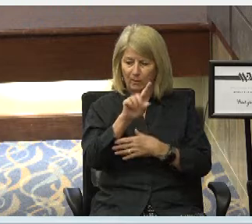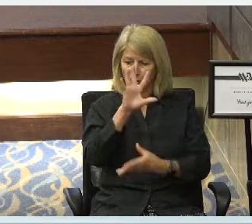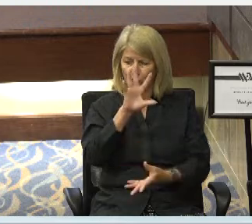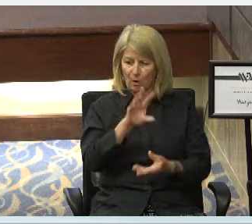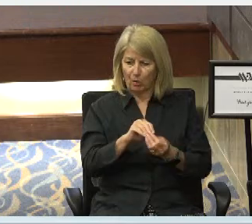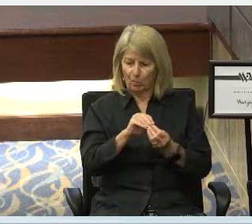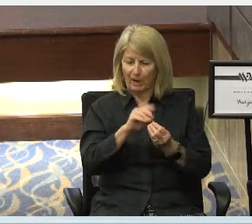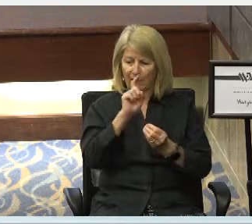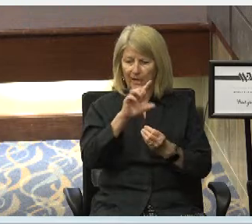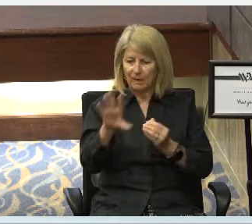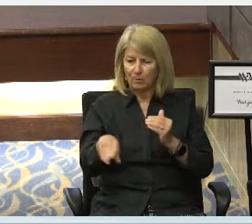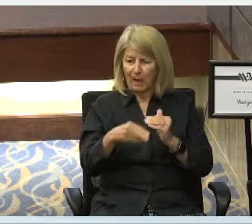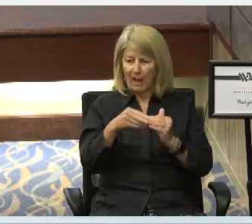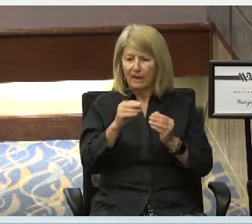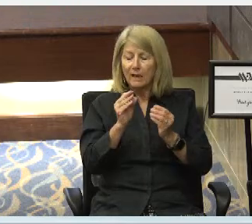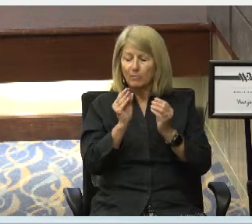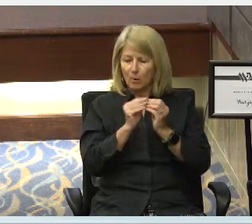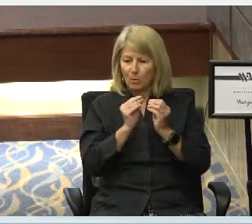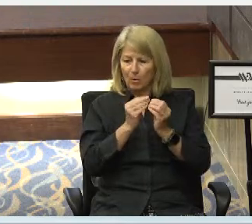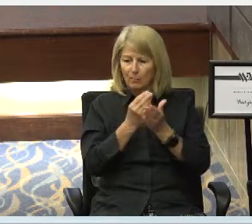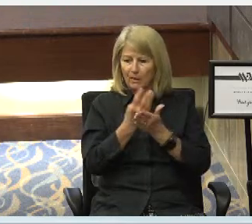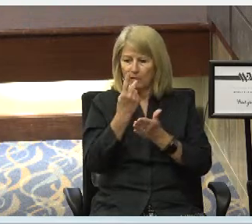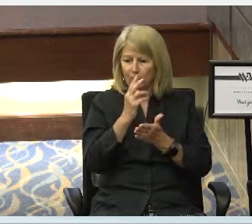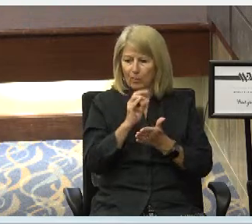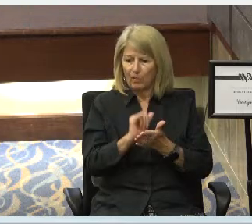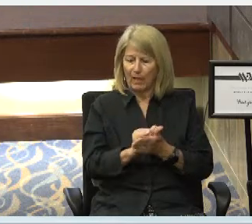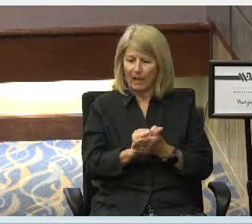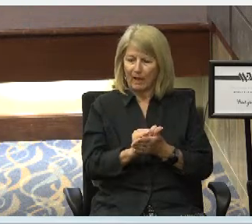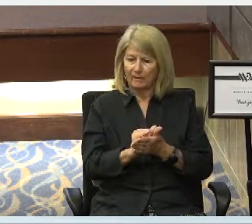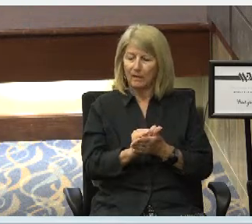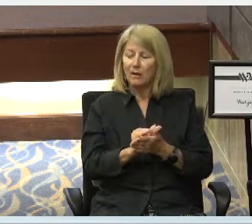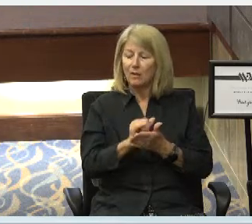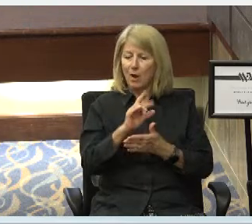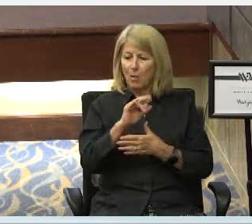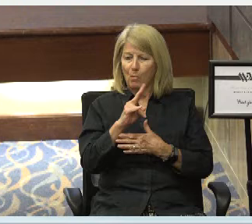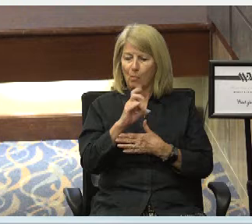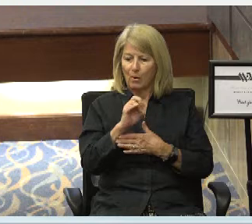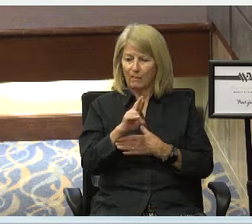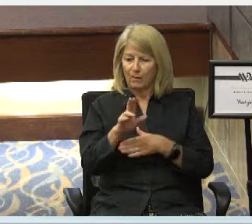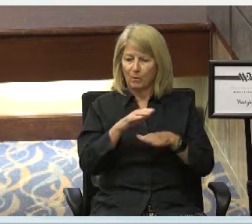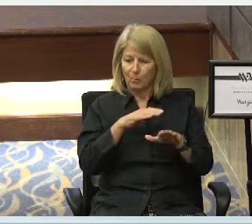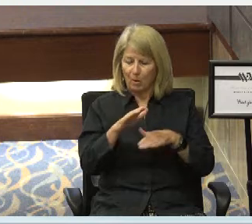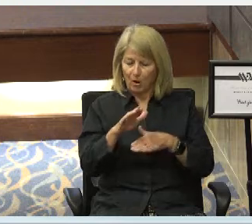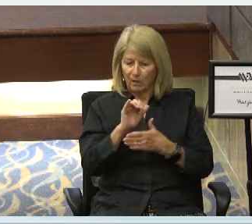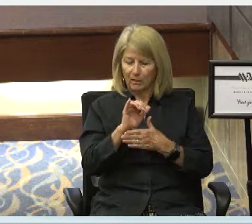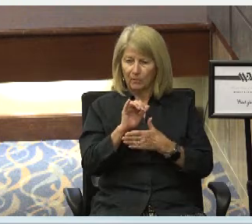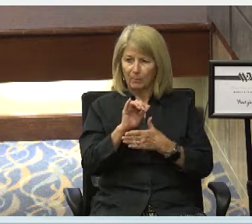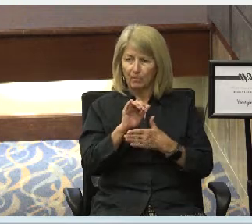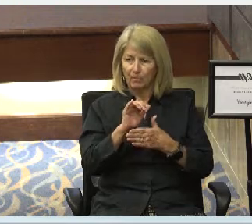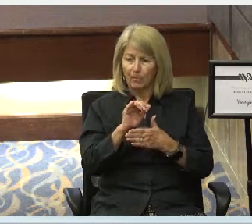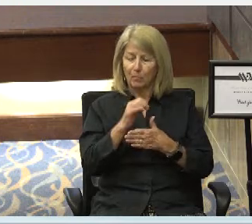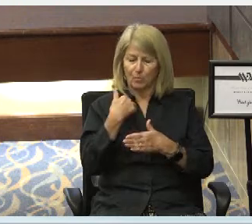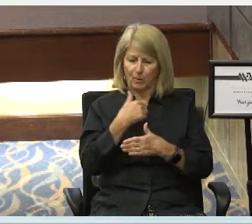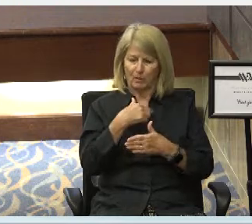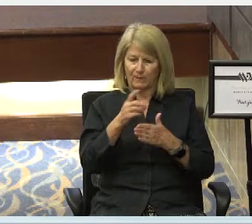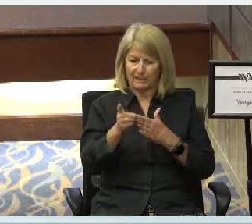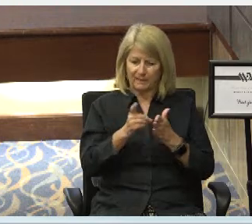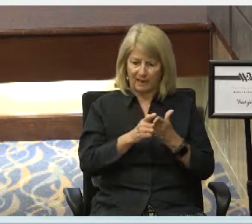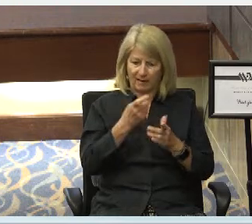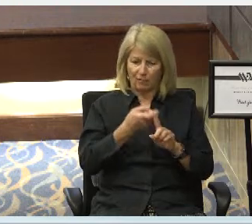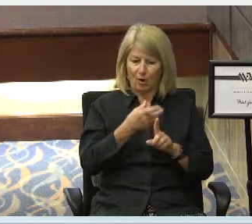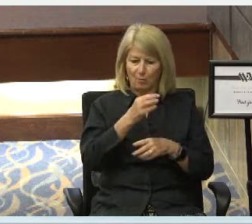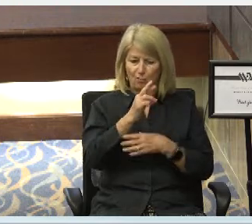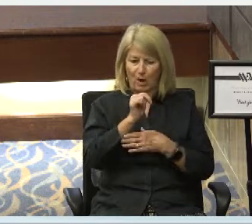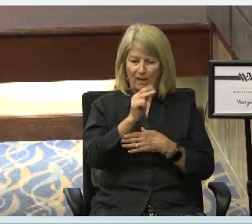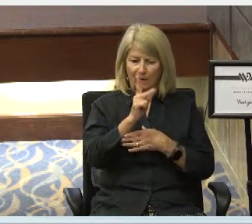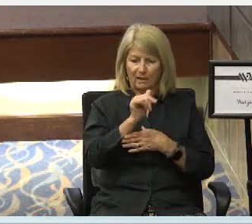for that. The Riverwalk improvements that we've talked about, we are designing them from Franklin all the way to the law school